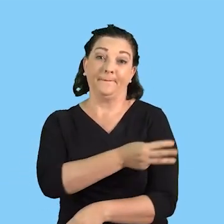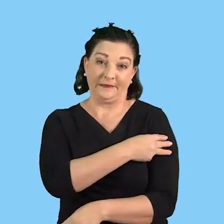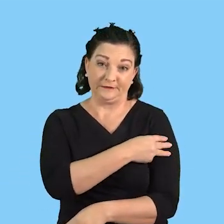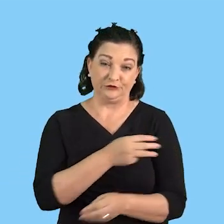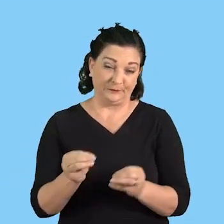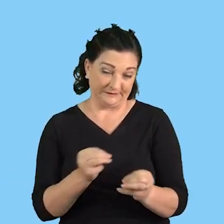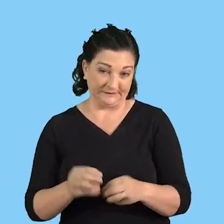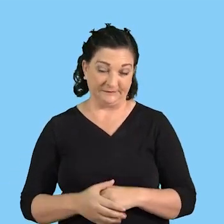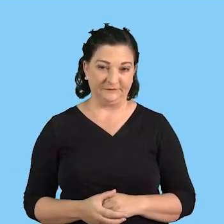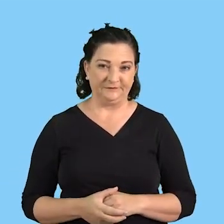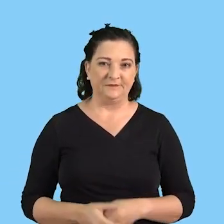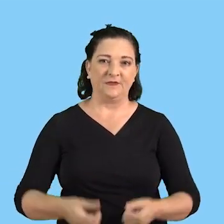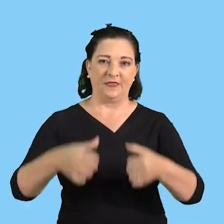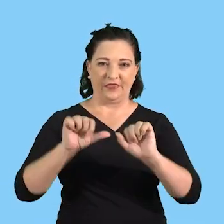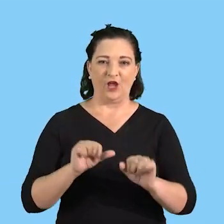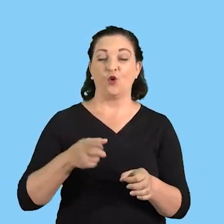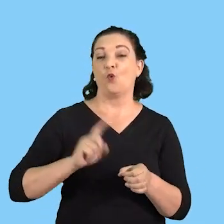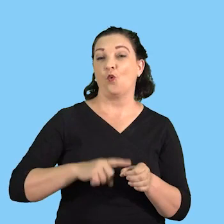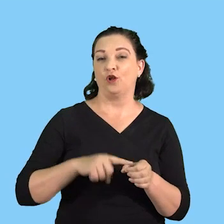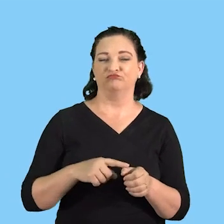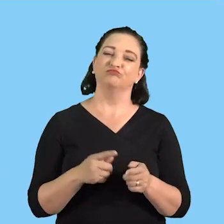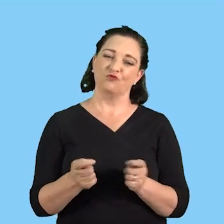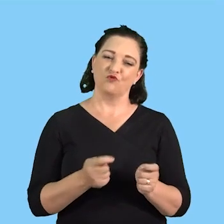the quality control bodies.